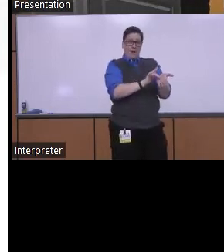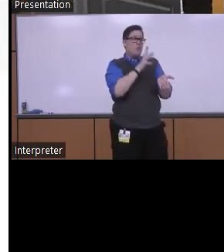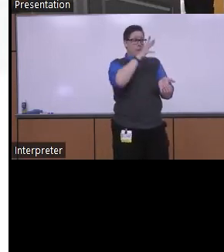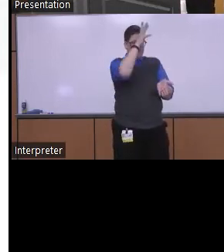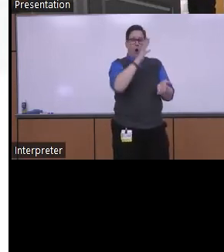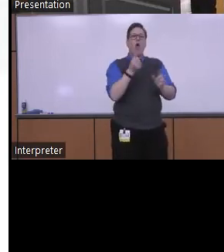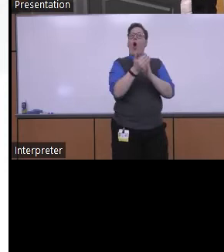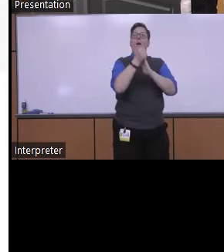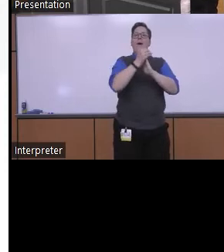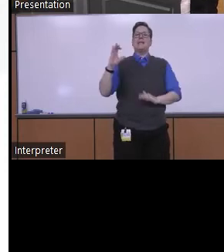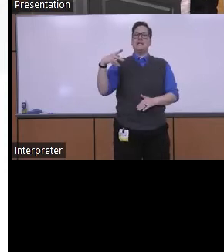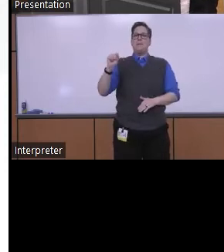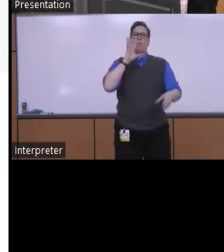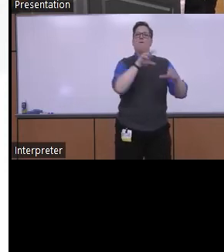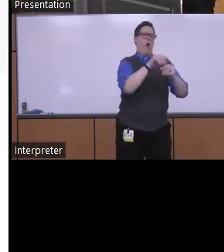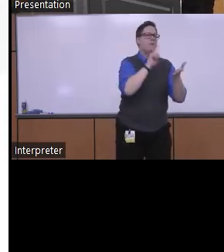this mother.